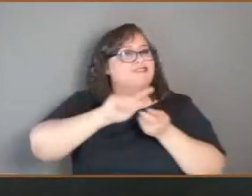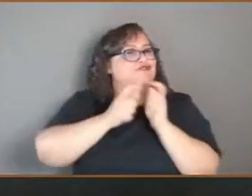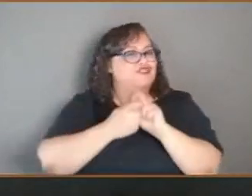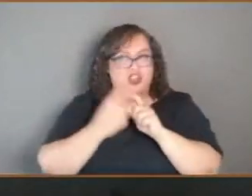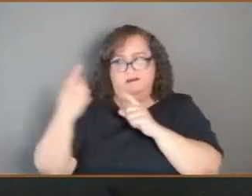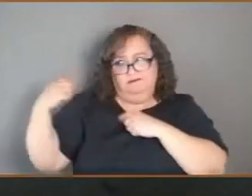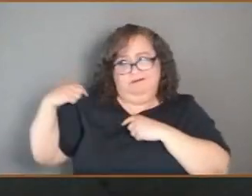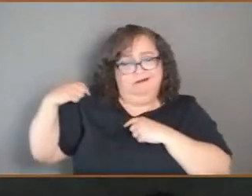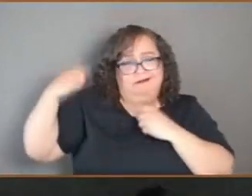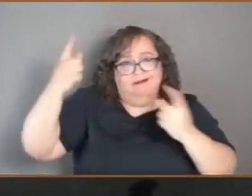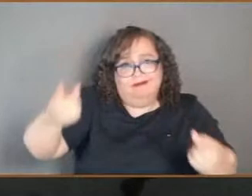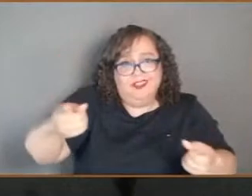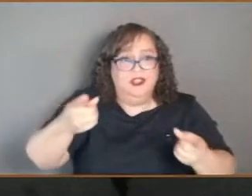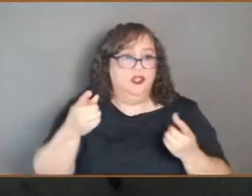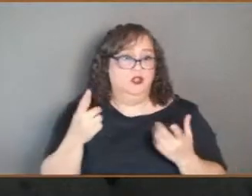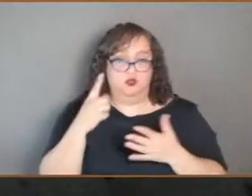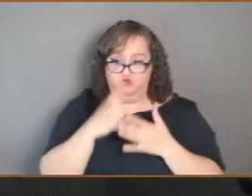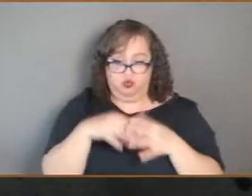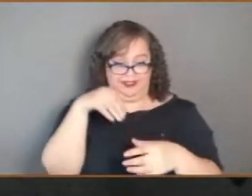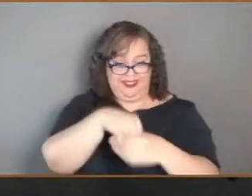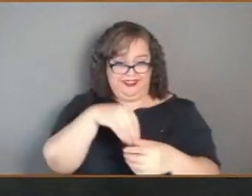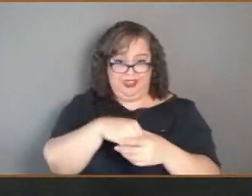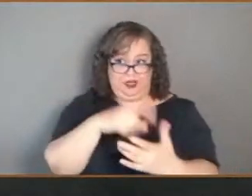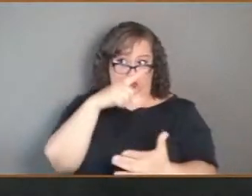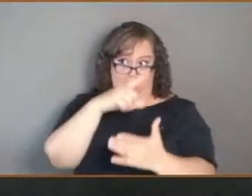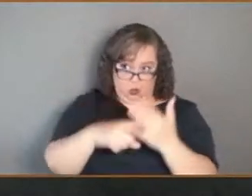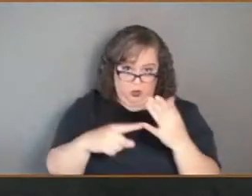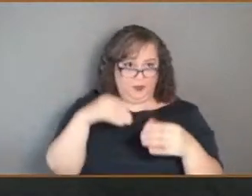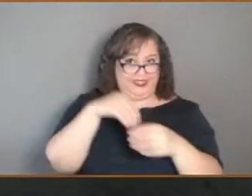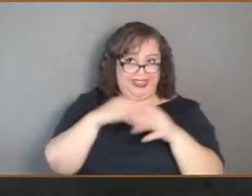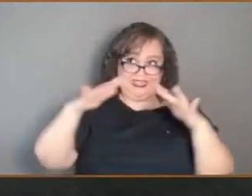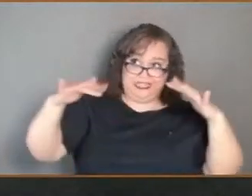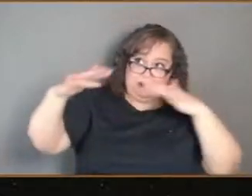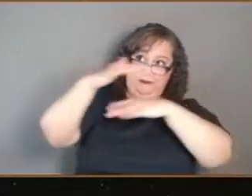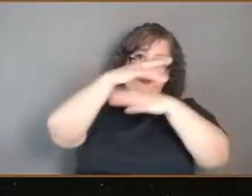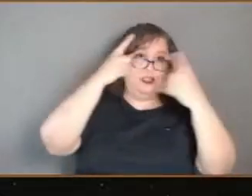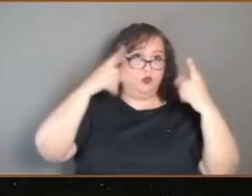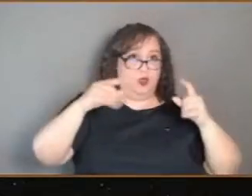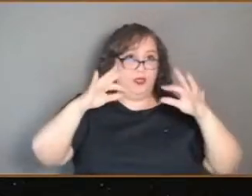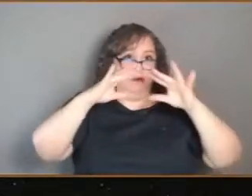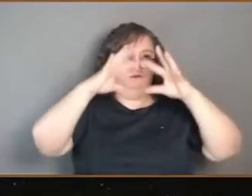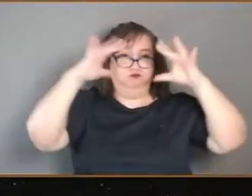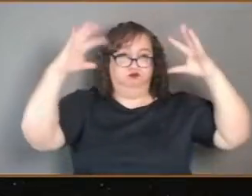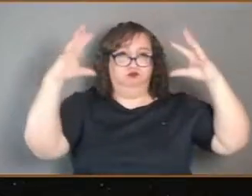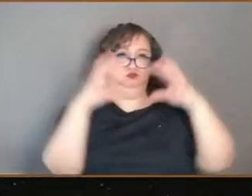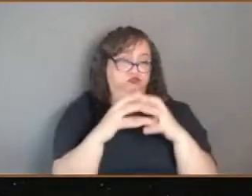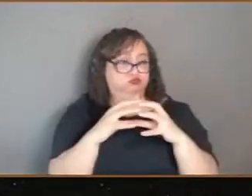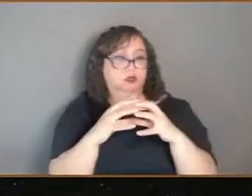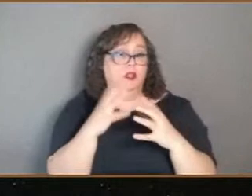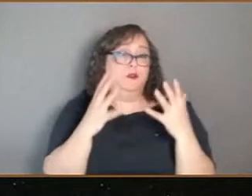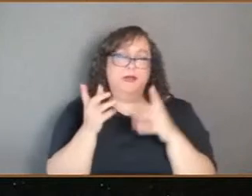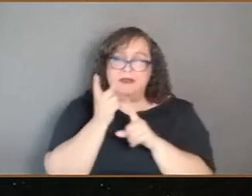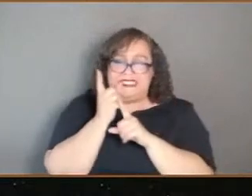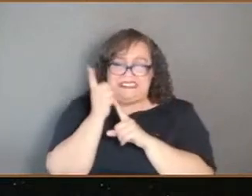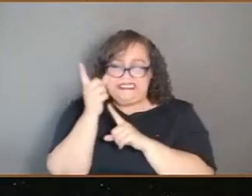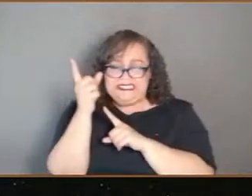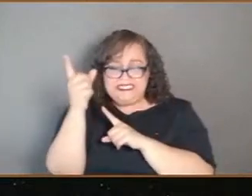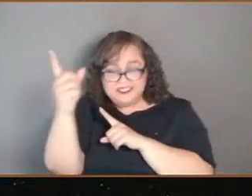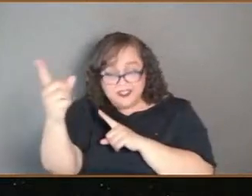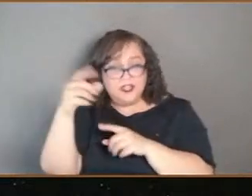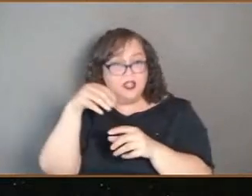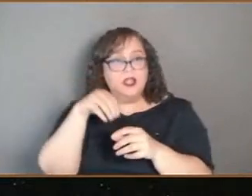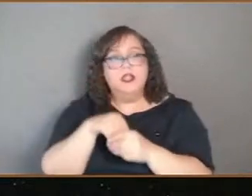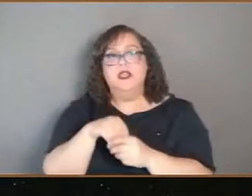out of is what was in space when they formed. There's 2 ideas. One is that they formed deep out in our solar system in the Kuiper Belt. So